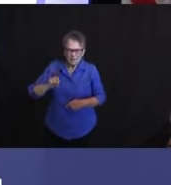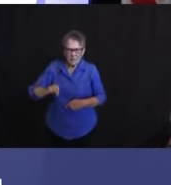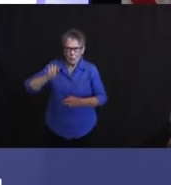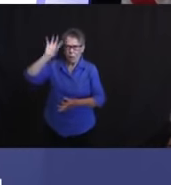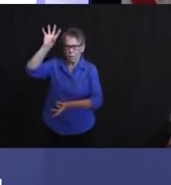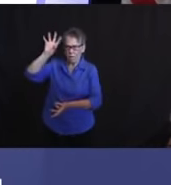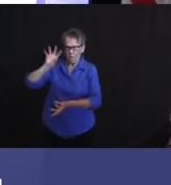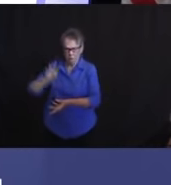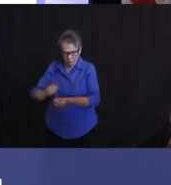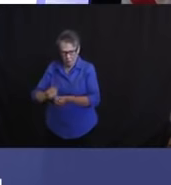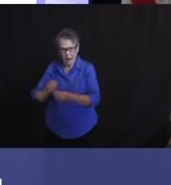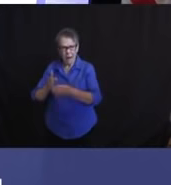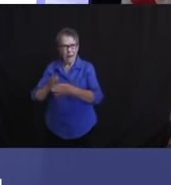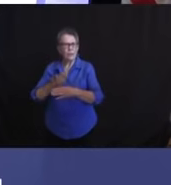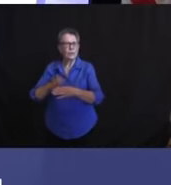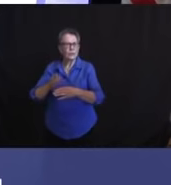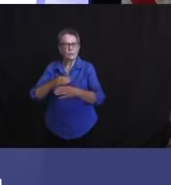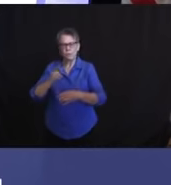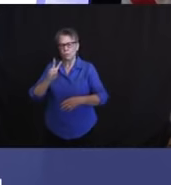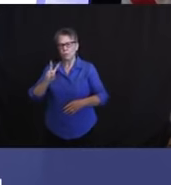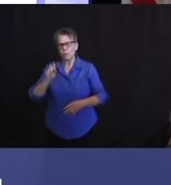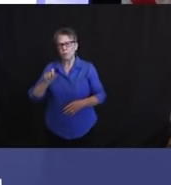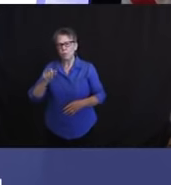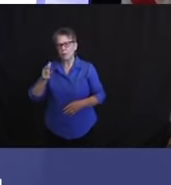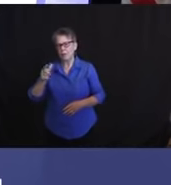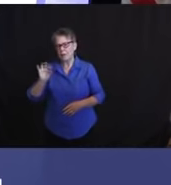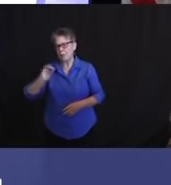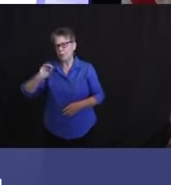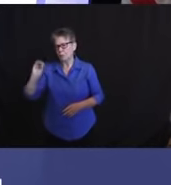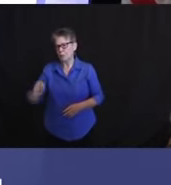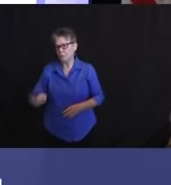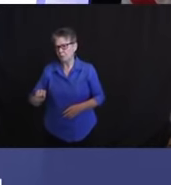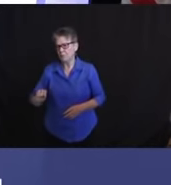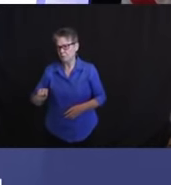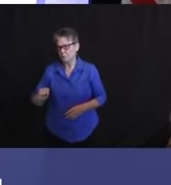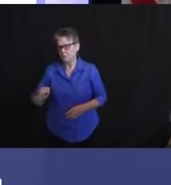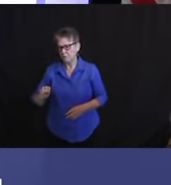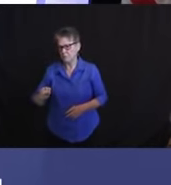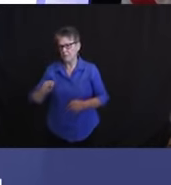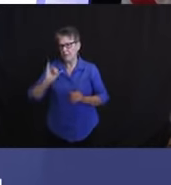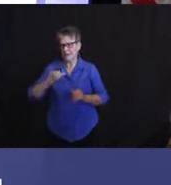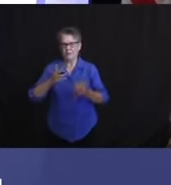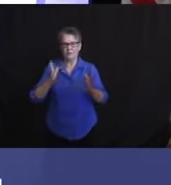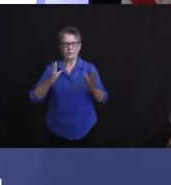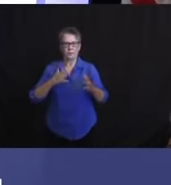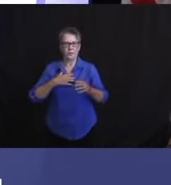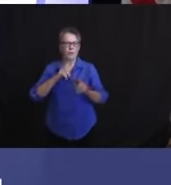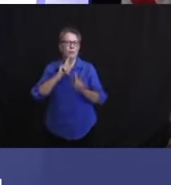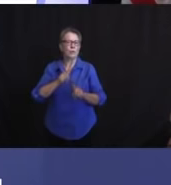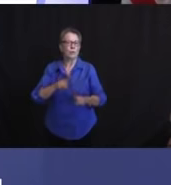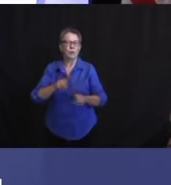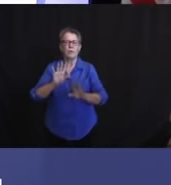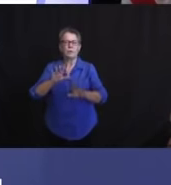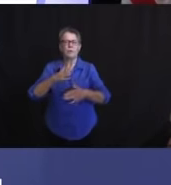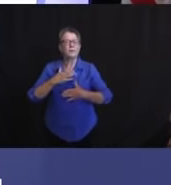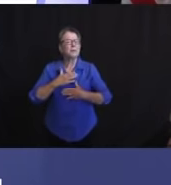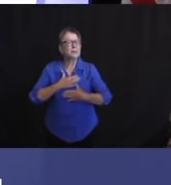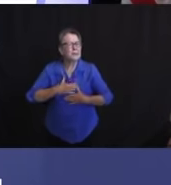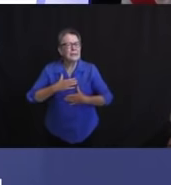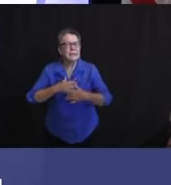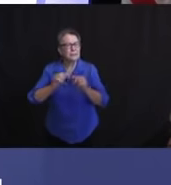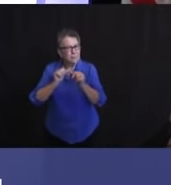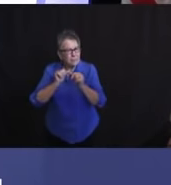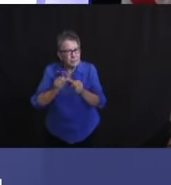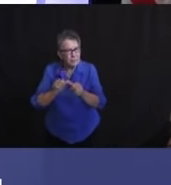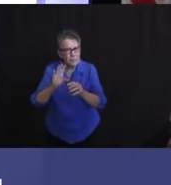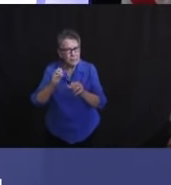be vigilant against the spread of COVID-19. Practice social distancing, wear a face covering, wash your hands frequently for at